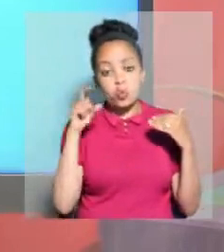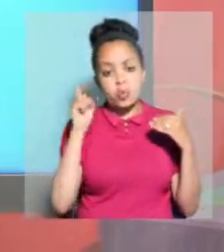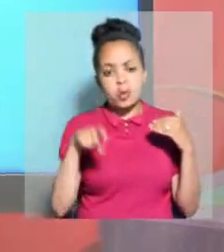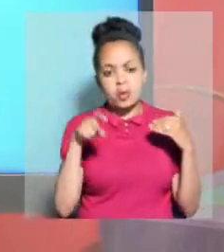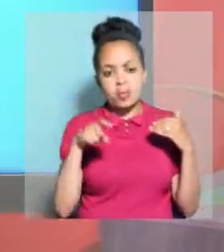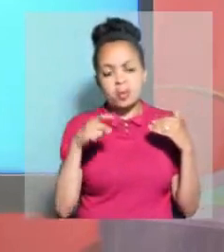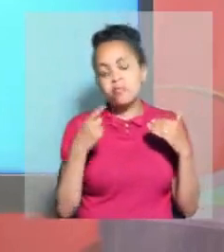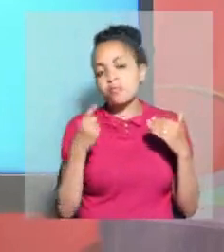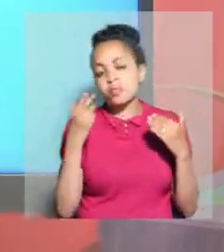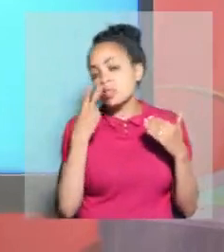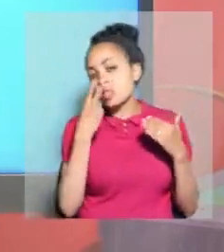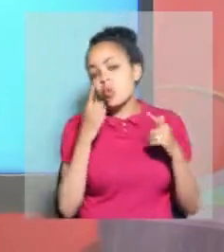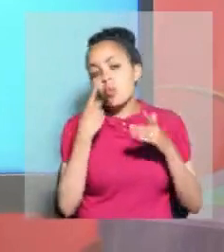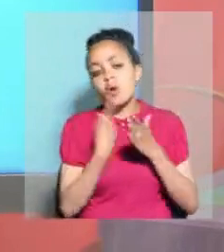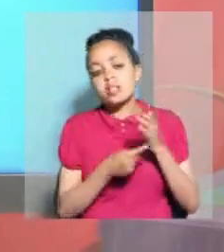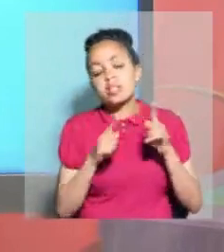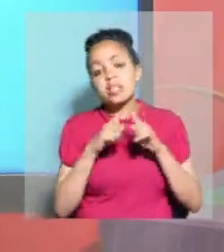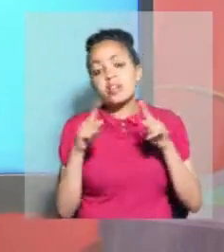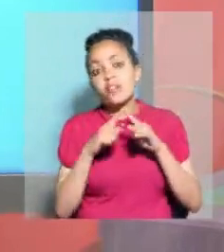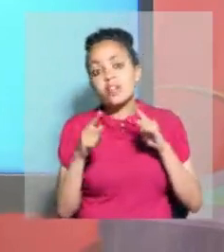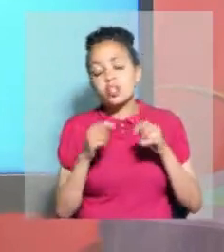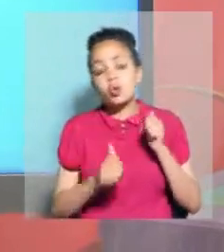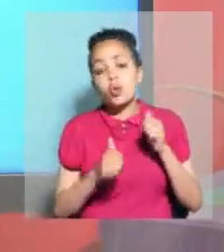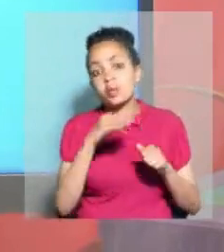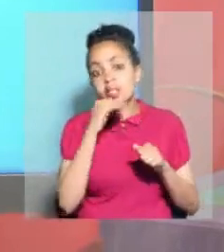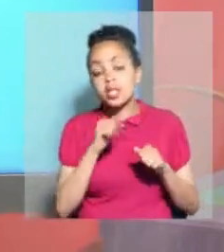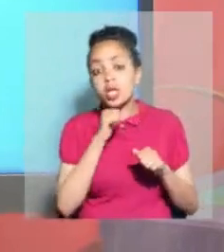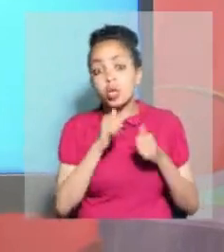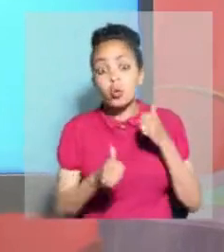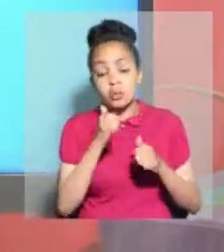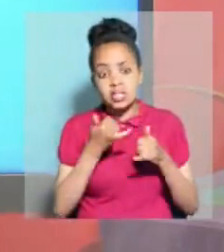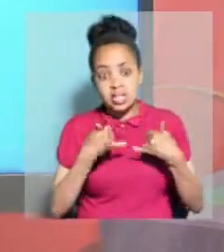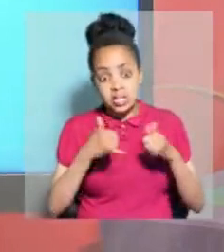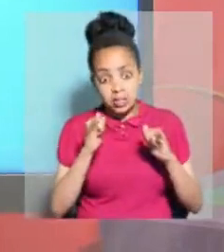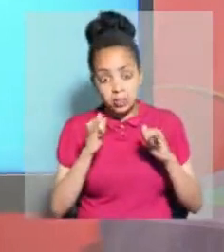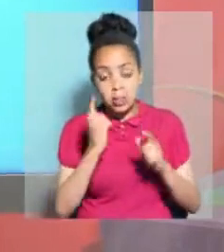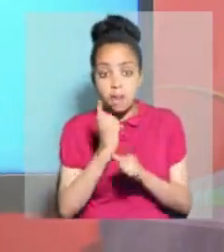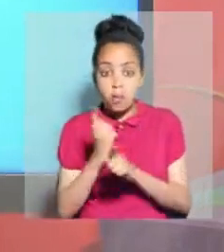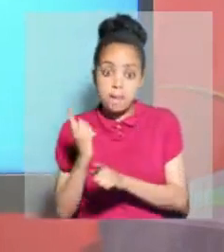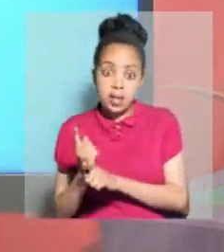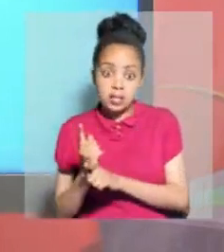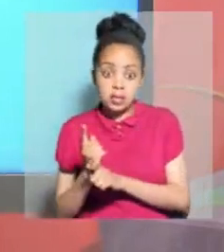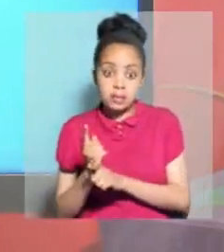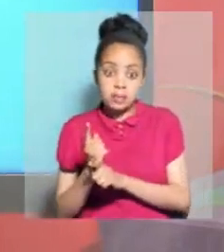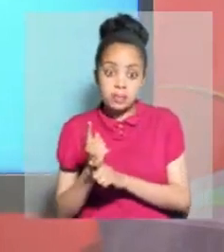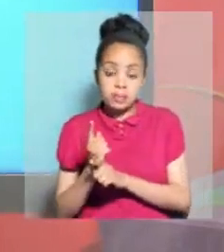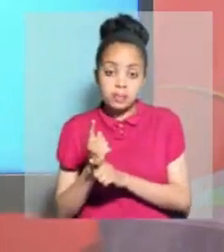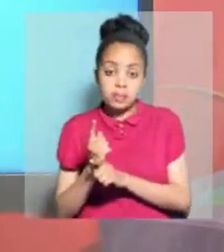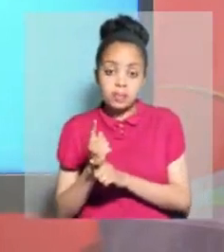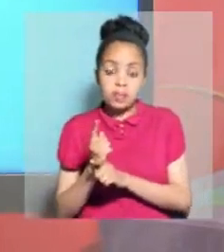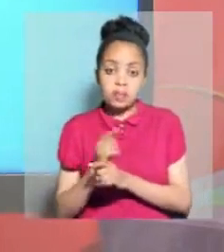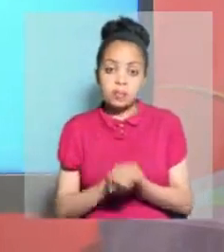be overcome what is the difference between competitive and the non-competitive reversible inhibitor appropriately. So,